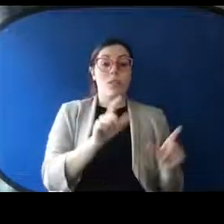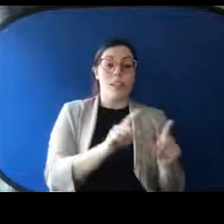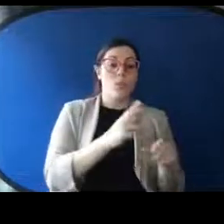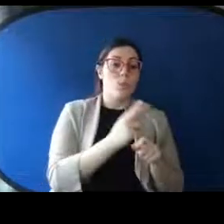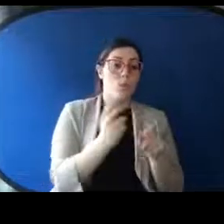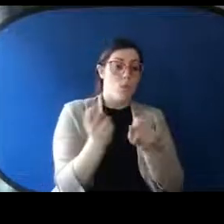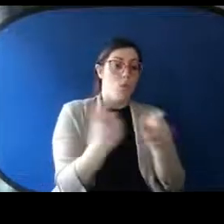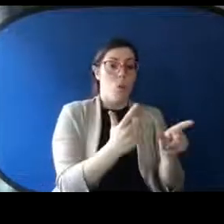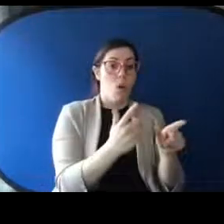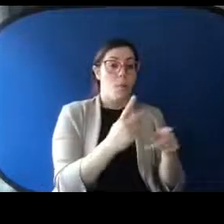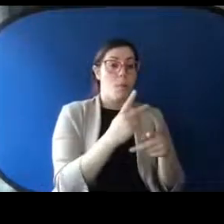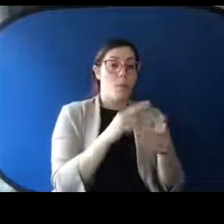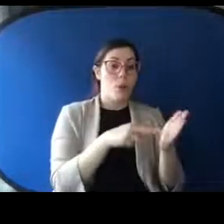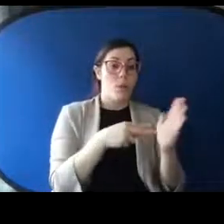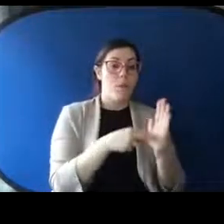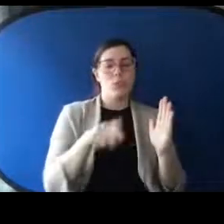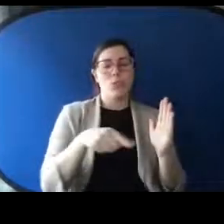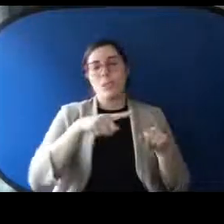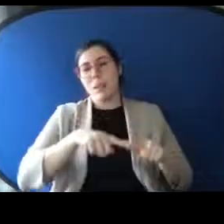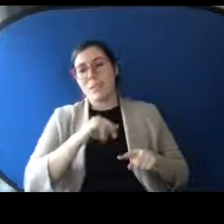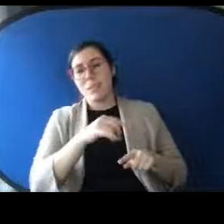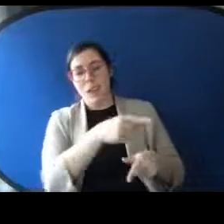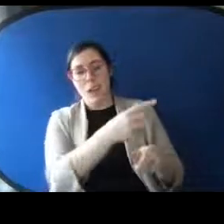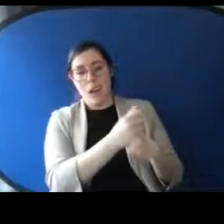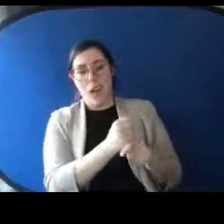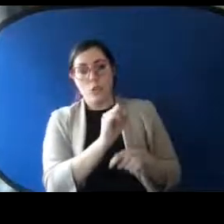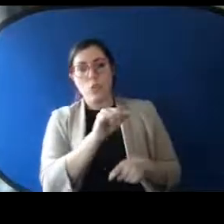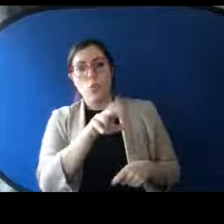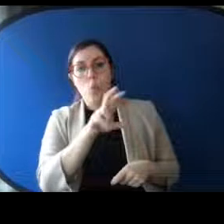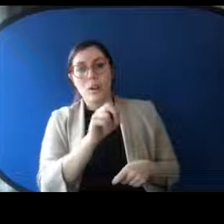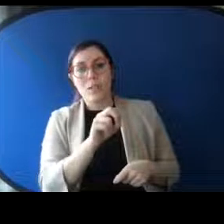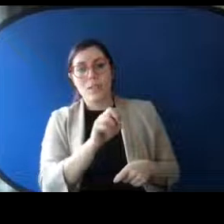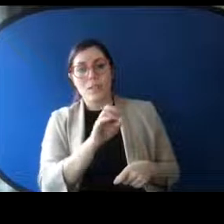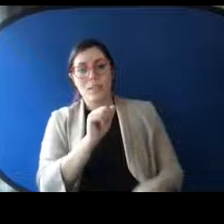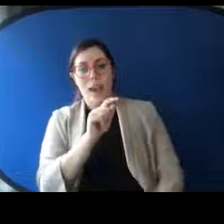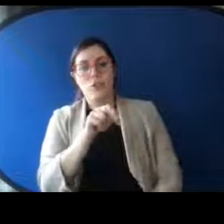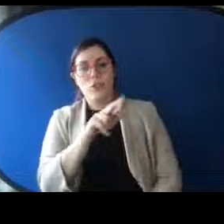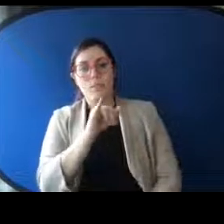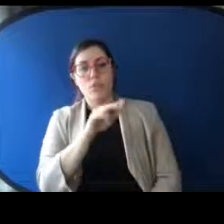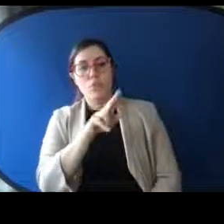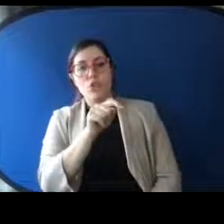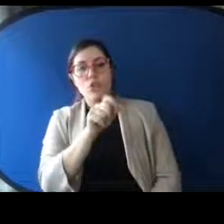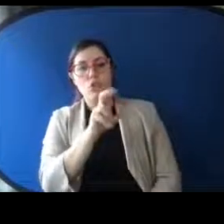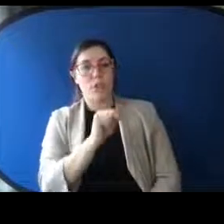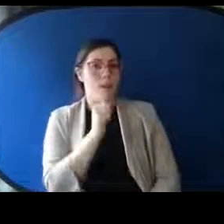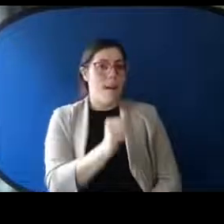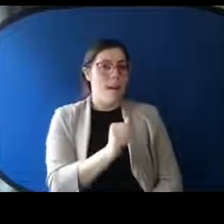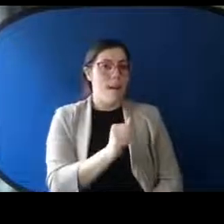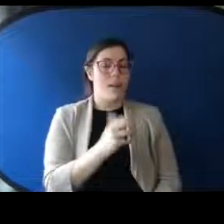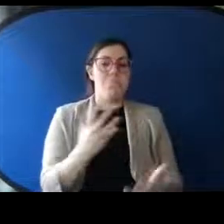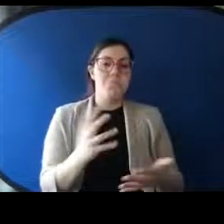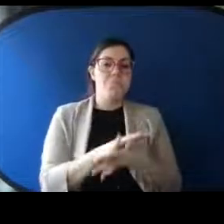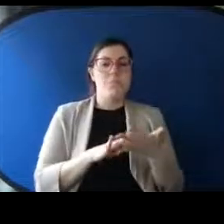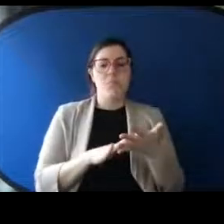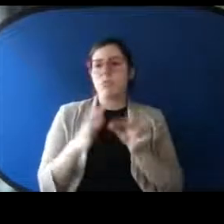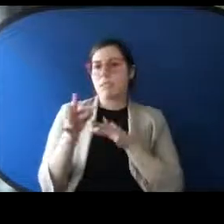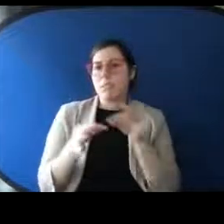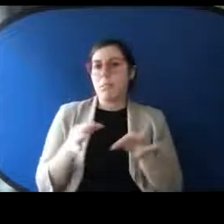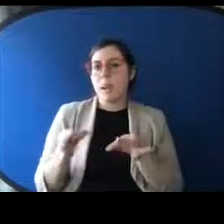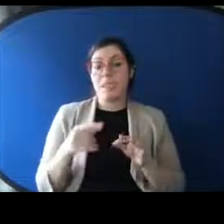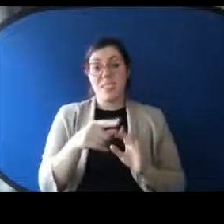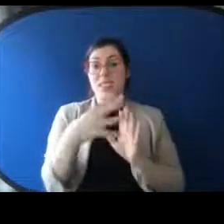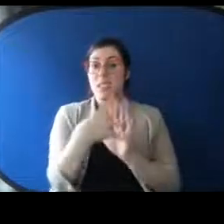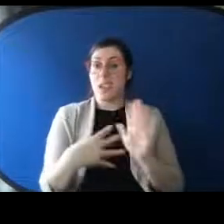whether or not they maintain source attribution or the non-commercial use tag. So there we go. This is what we want. This table